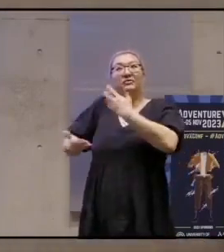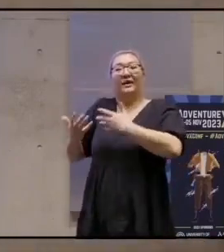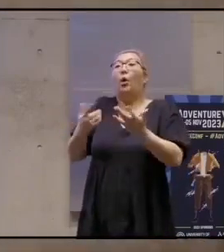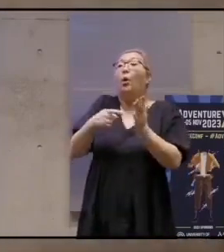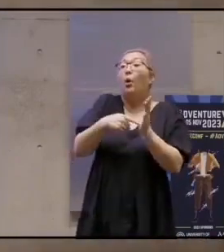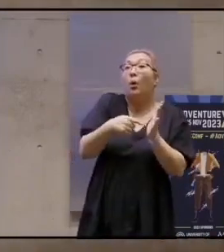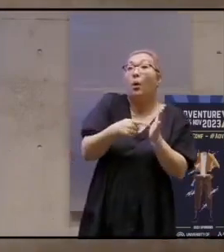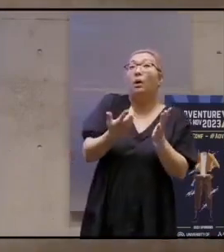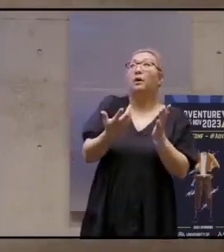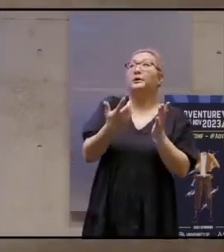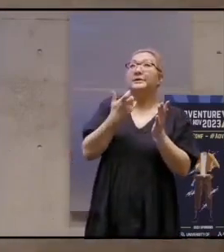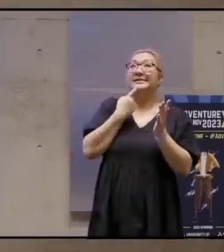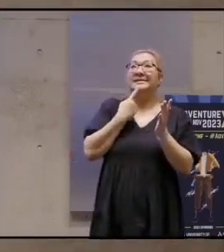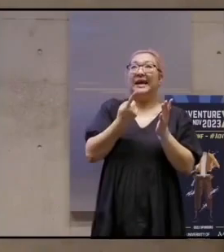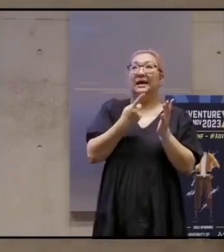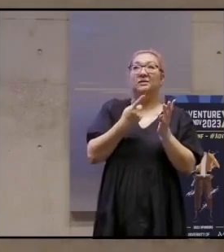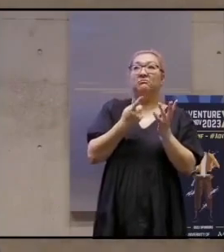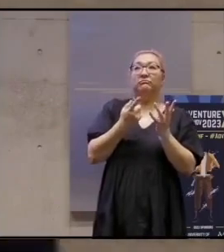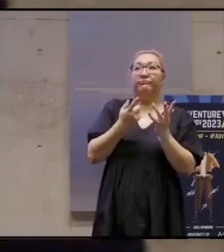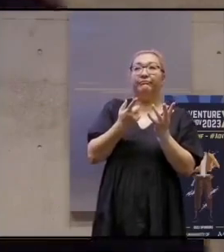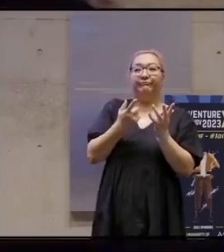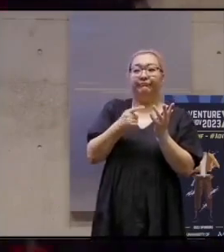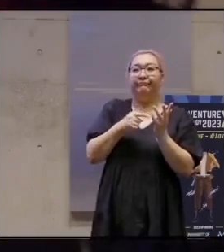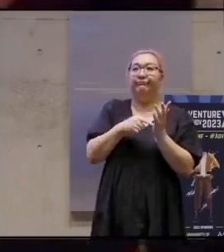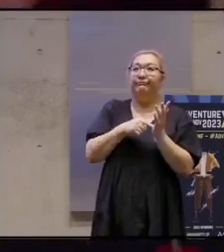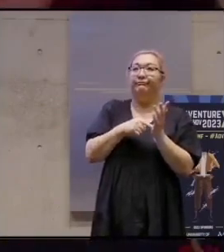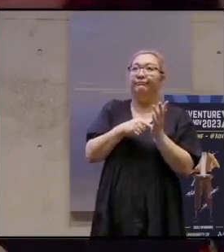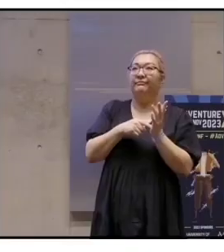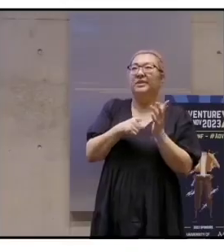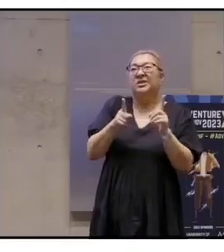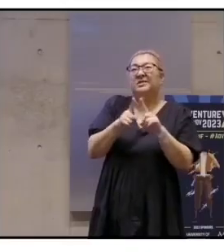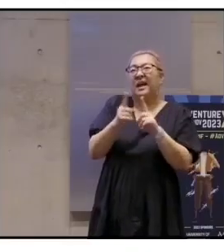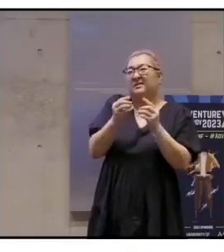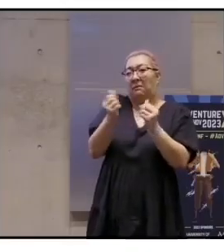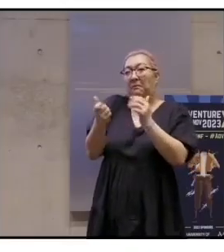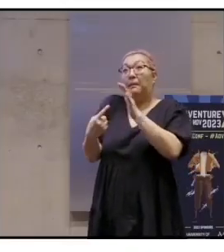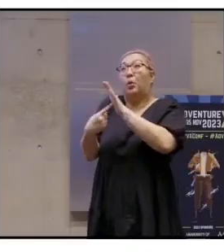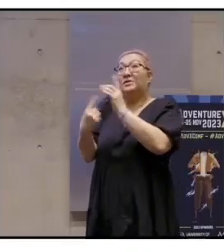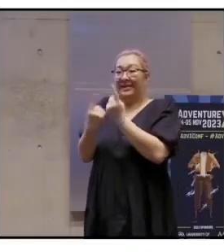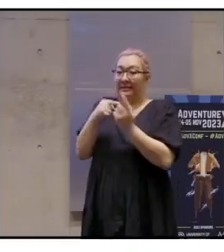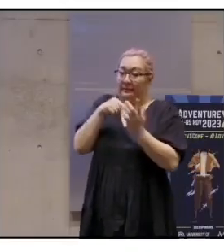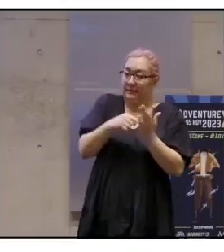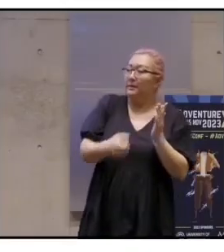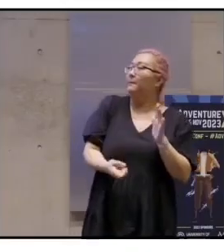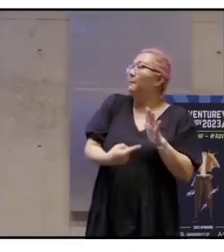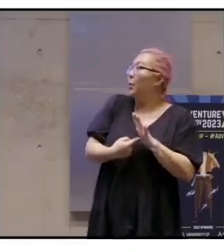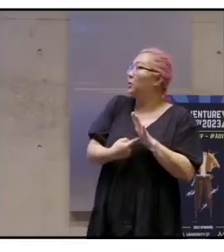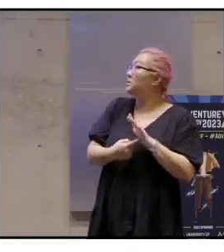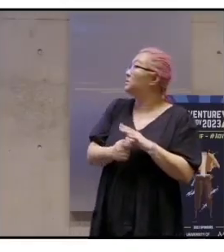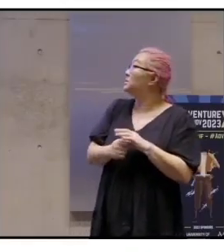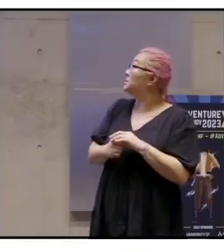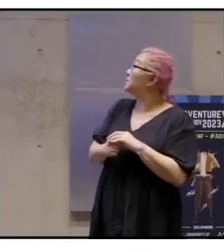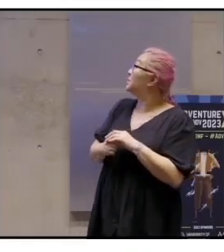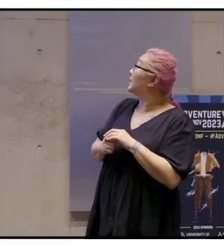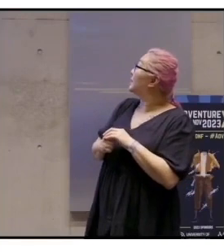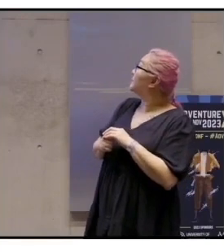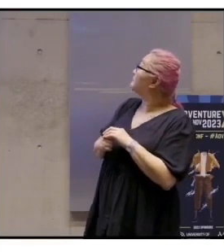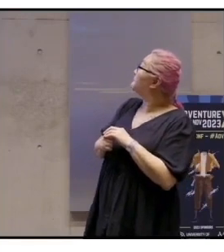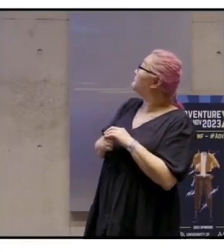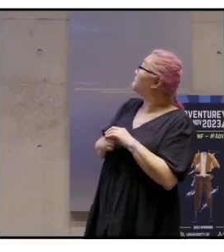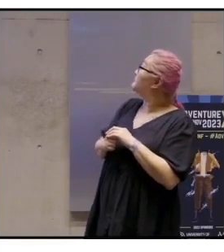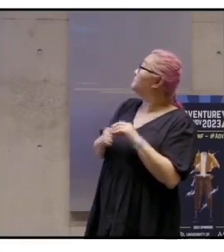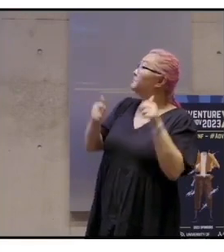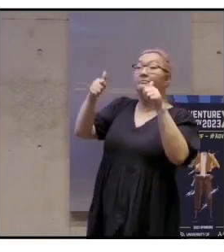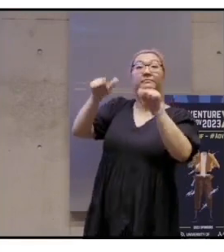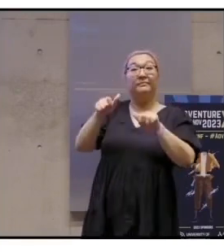breaks are not optional. That hydration is not optional. And the physically taxing content, the whispers and the screams, go at the end. If you